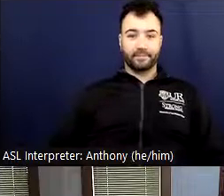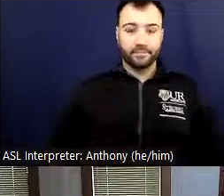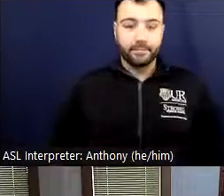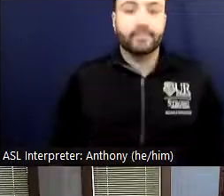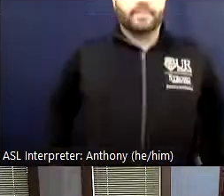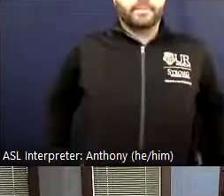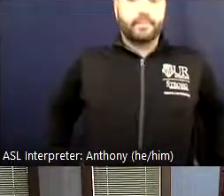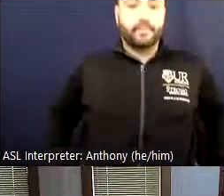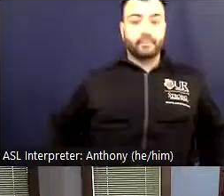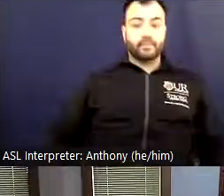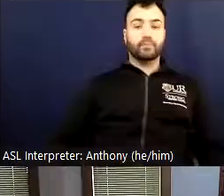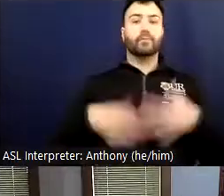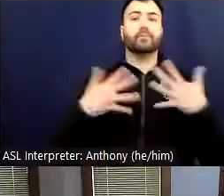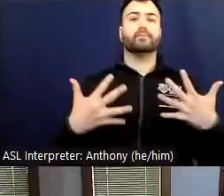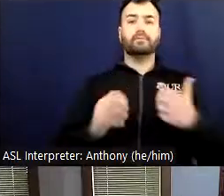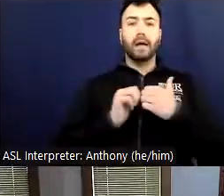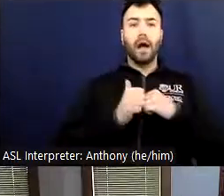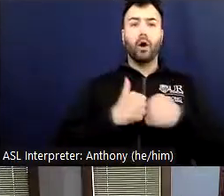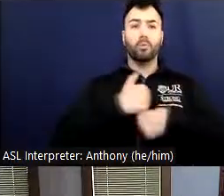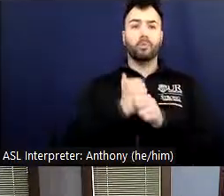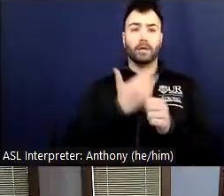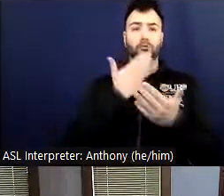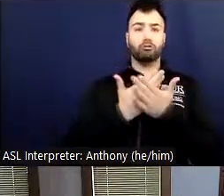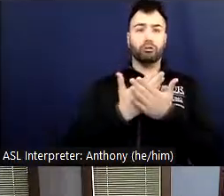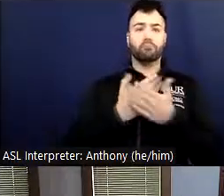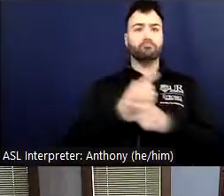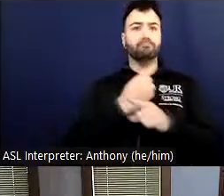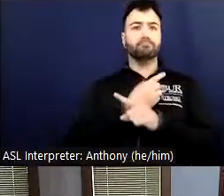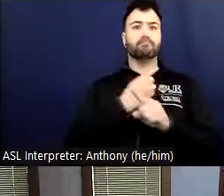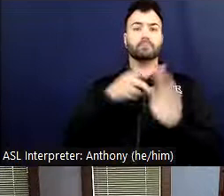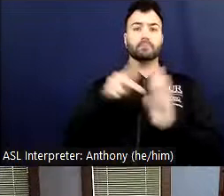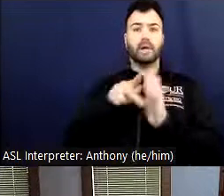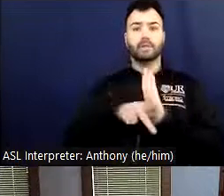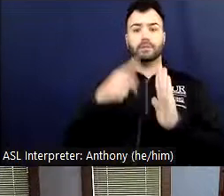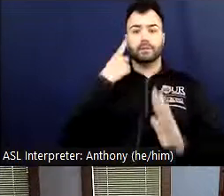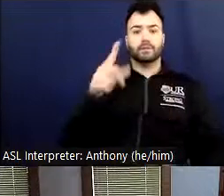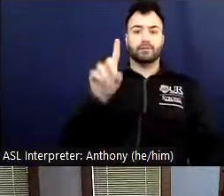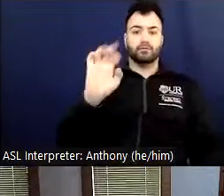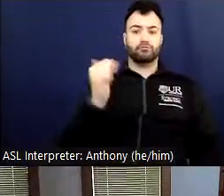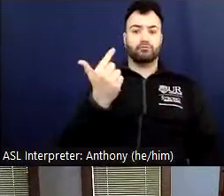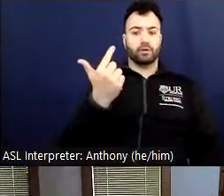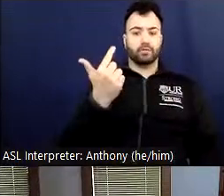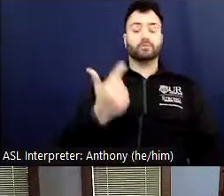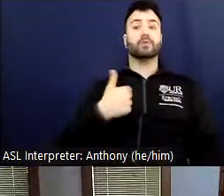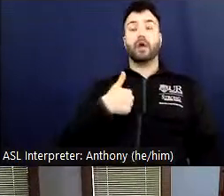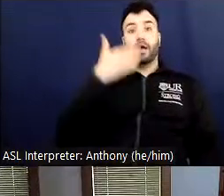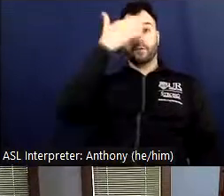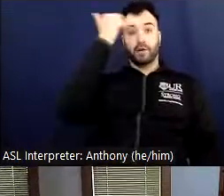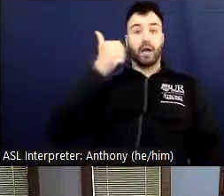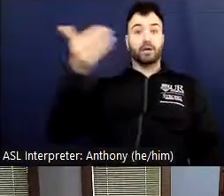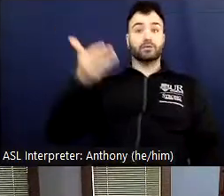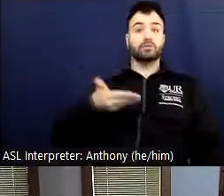like? How do we treat prescription and over-the-counter drugs? I forgot to tell you at the introduction that I happen to be a drug